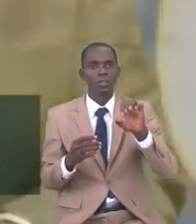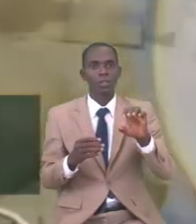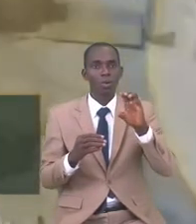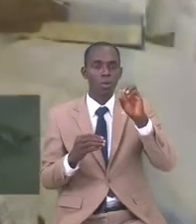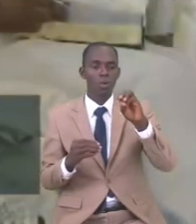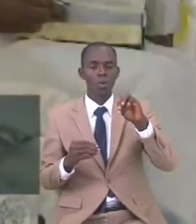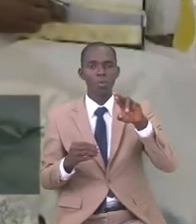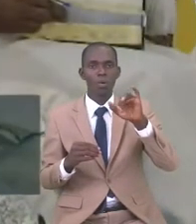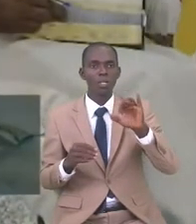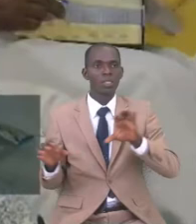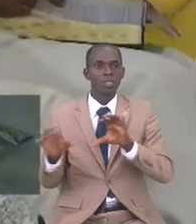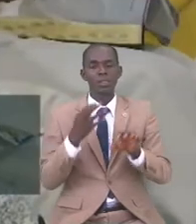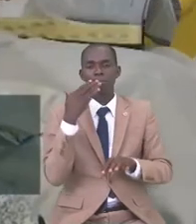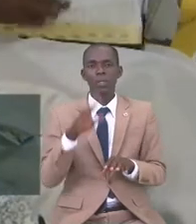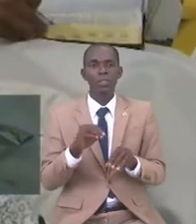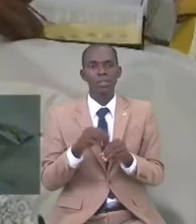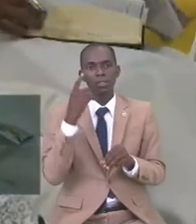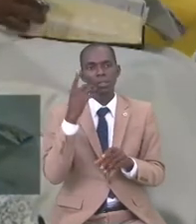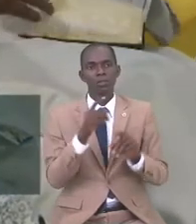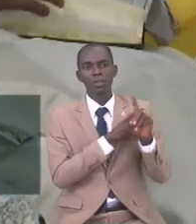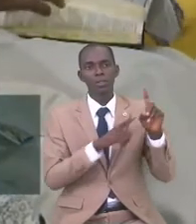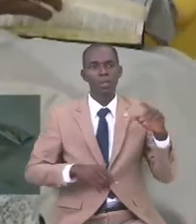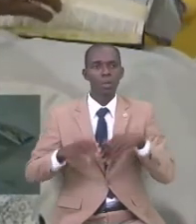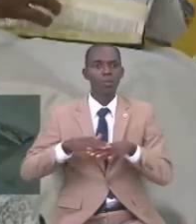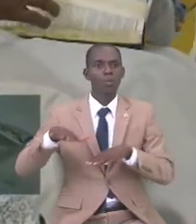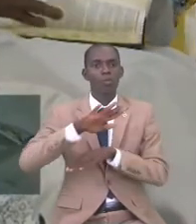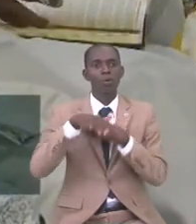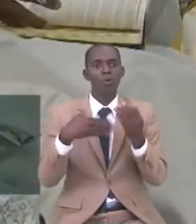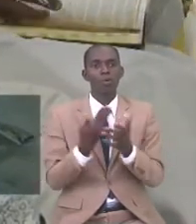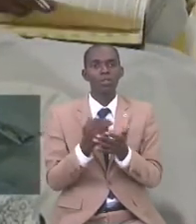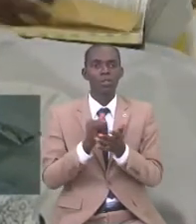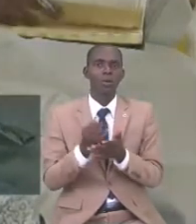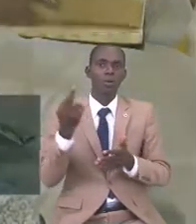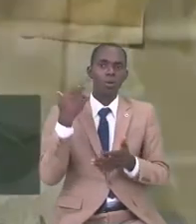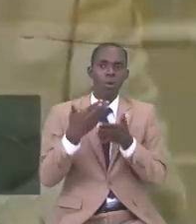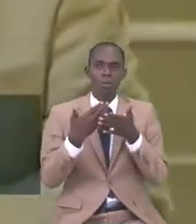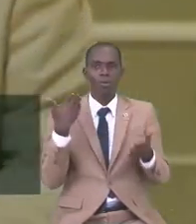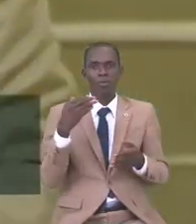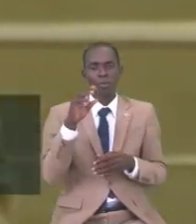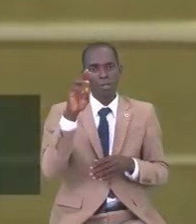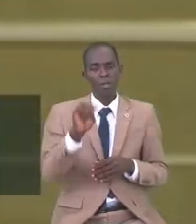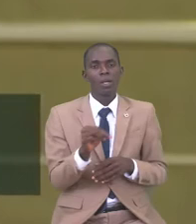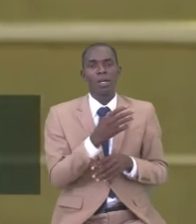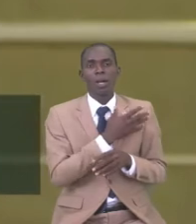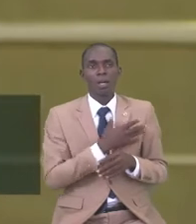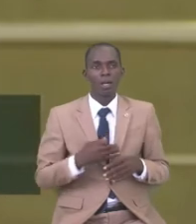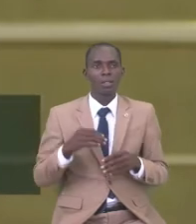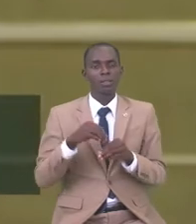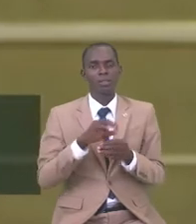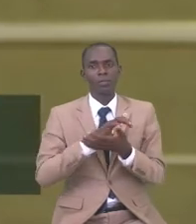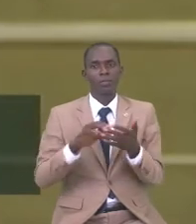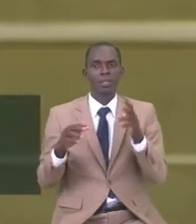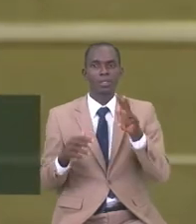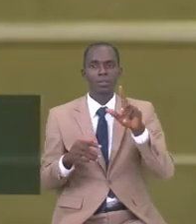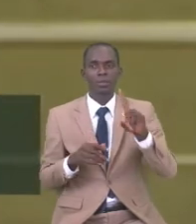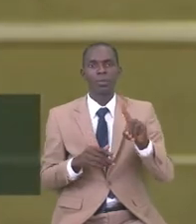were before him. That's what brought the nation down. And then in verse 31, it says in